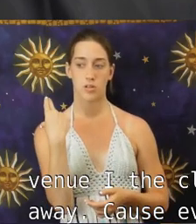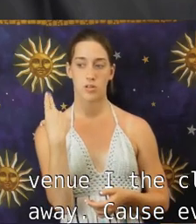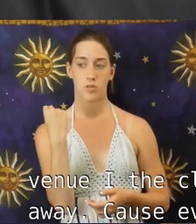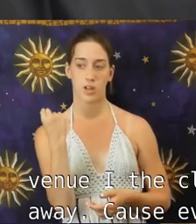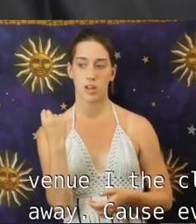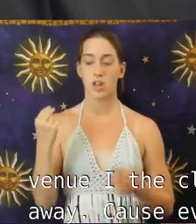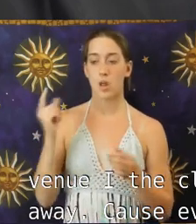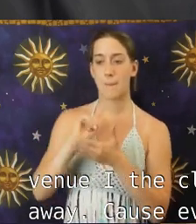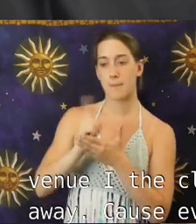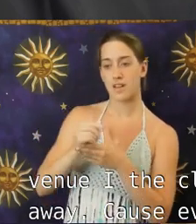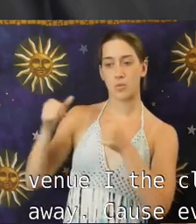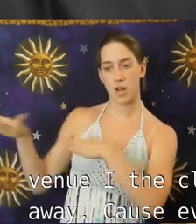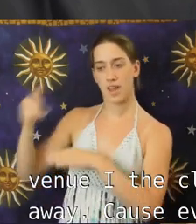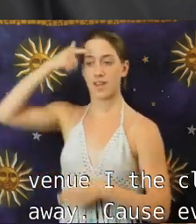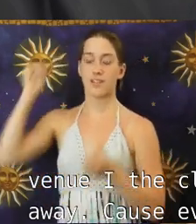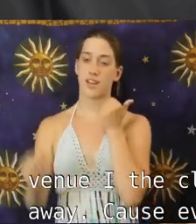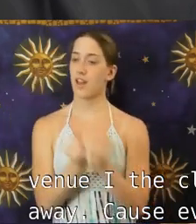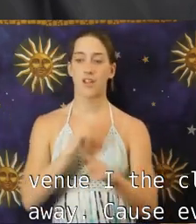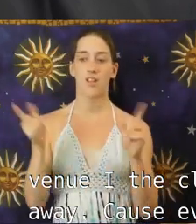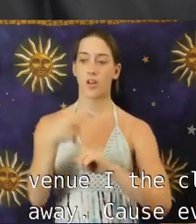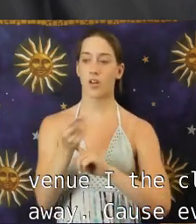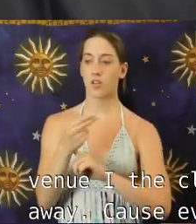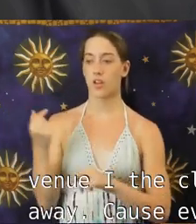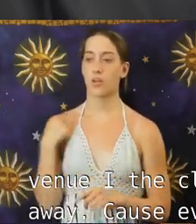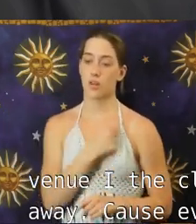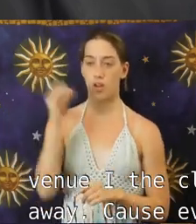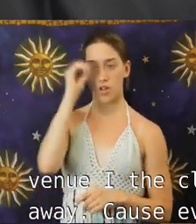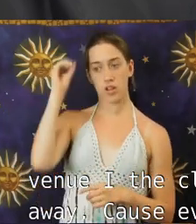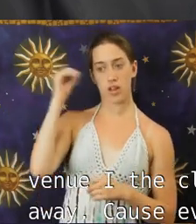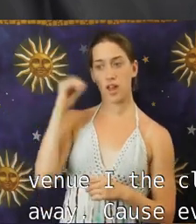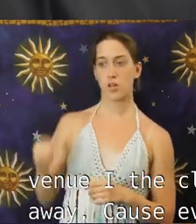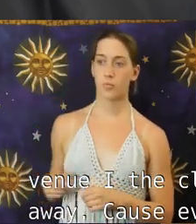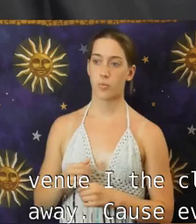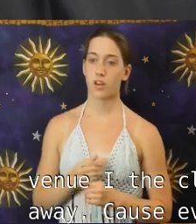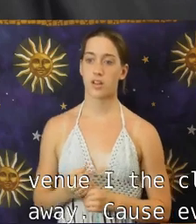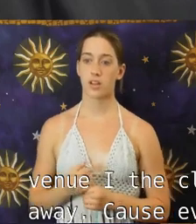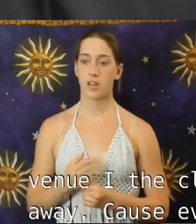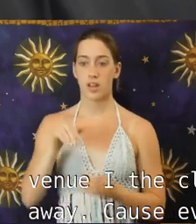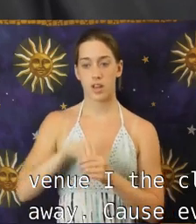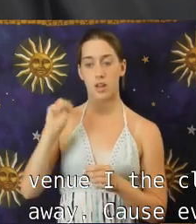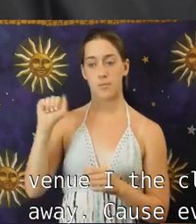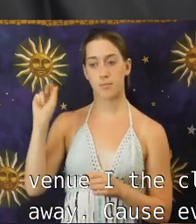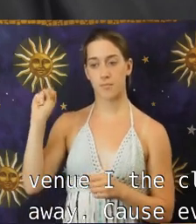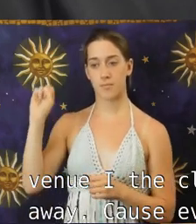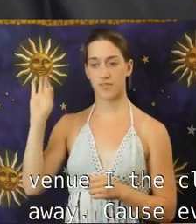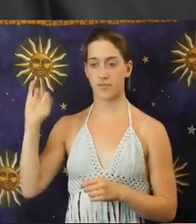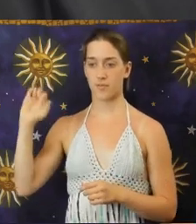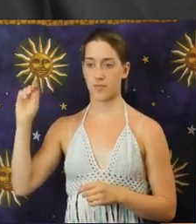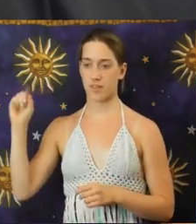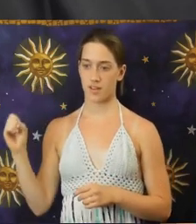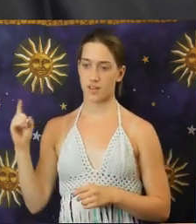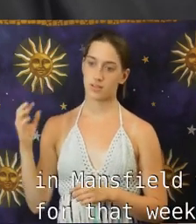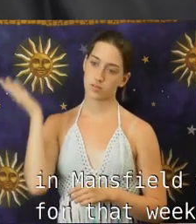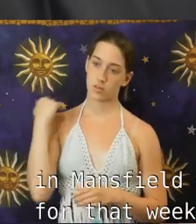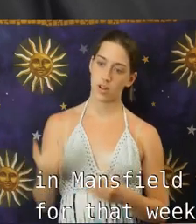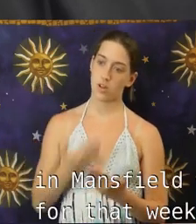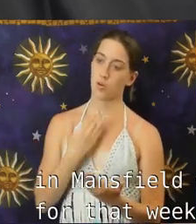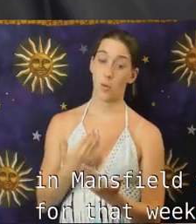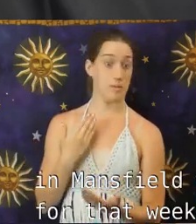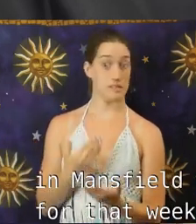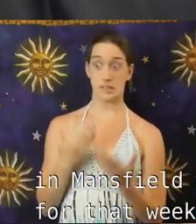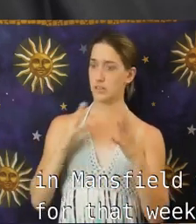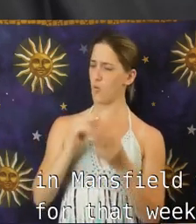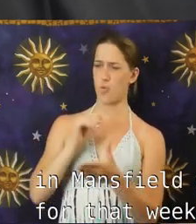the closest hotel we could find was 20 minutes away, because every other hotel we looked at